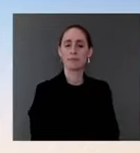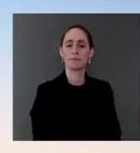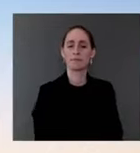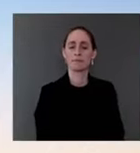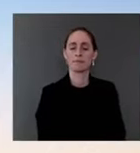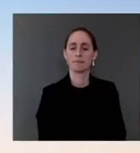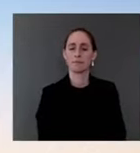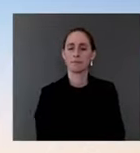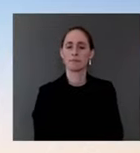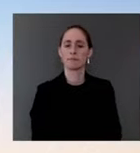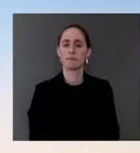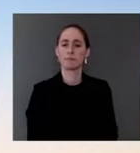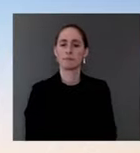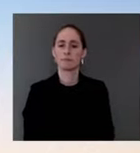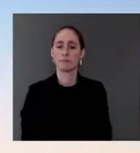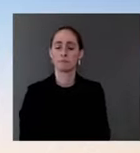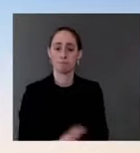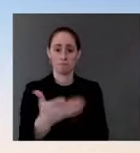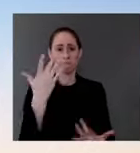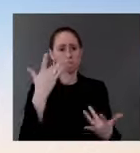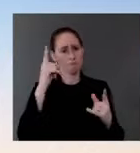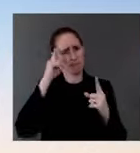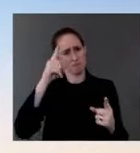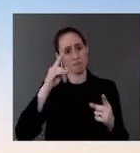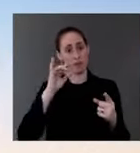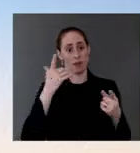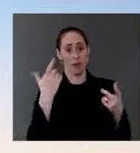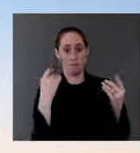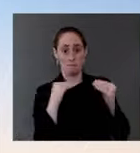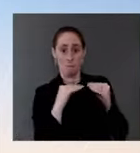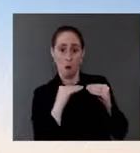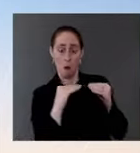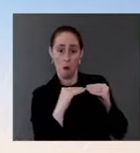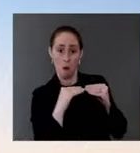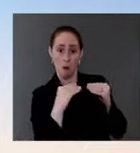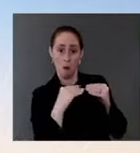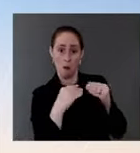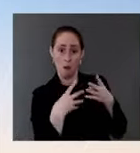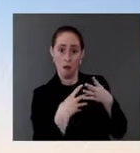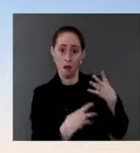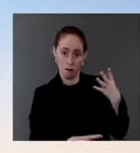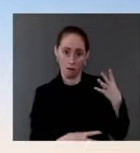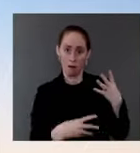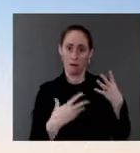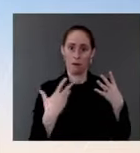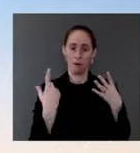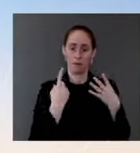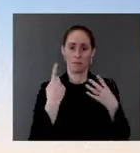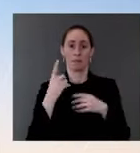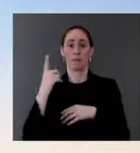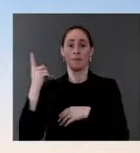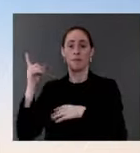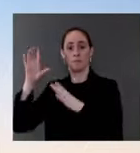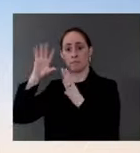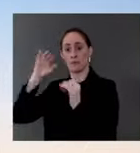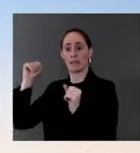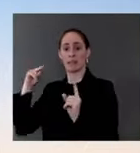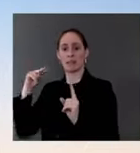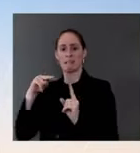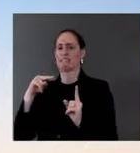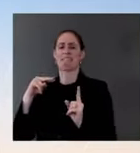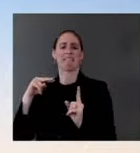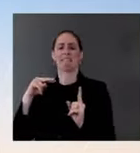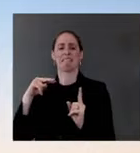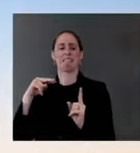inhumane, is acting in good faith? Well, I think as the secretary has also stated, and I've stated